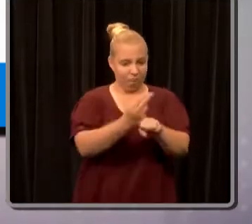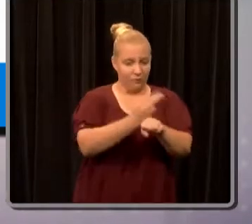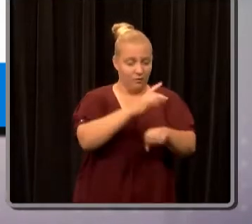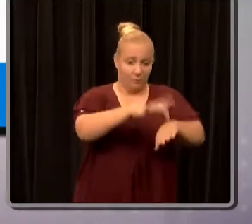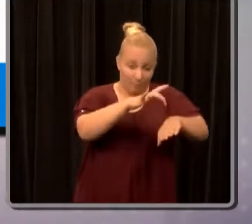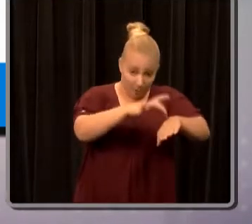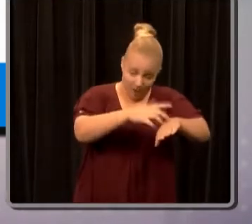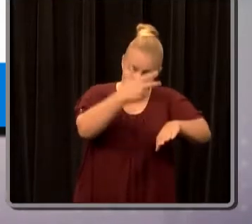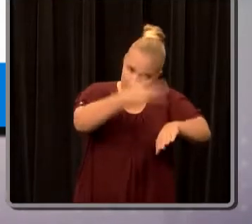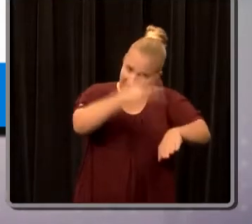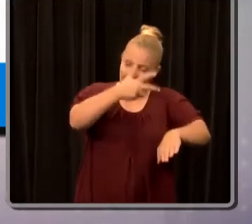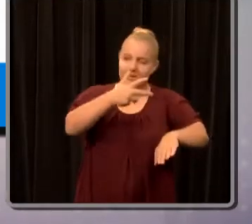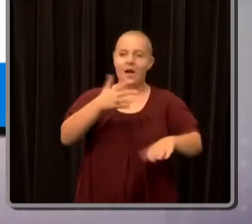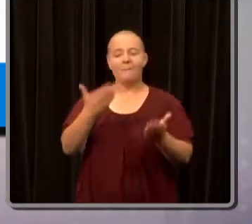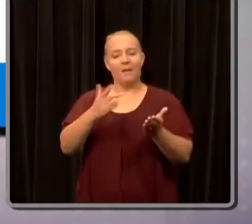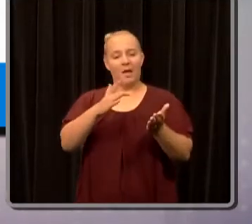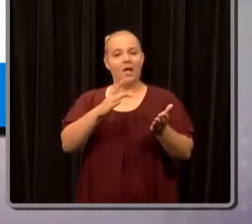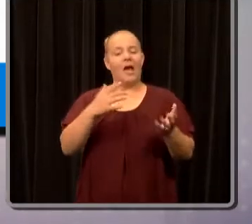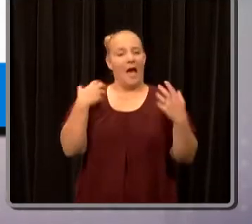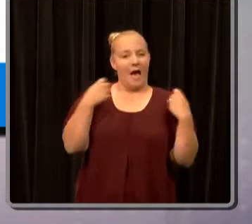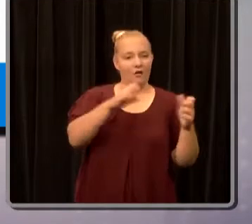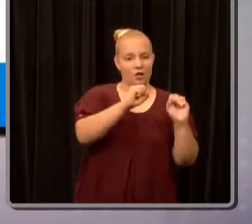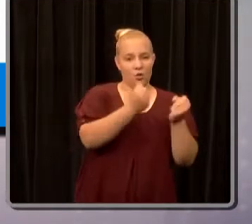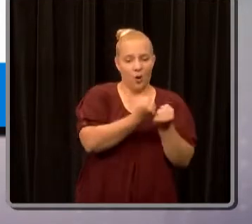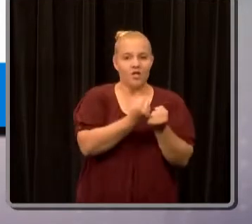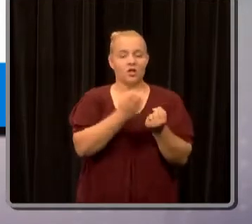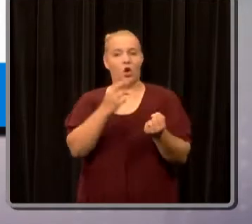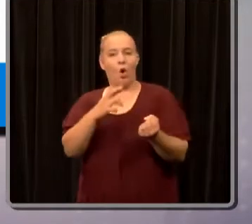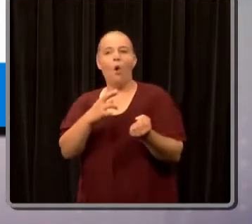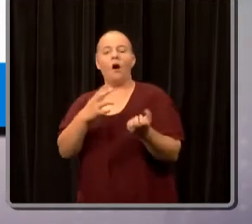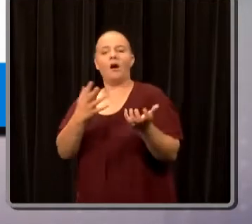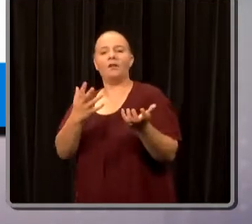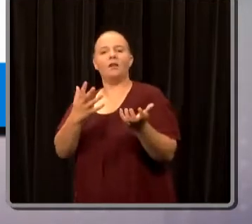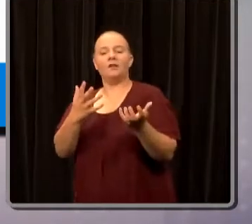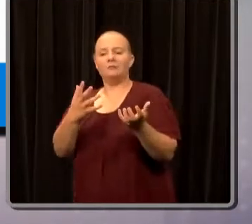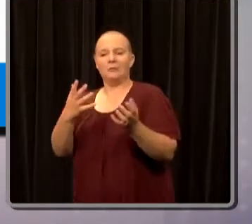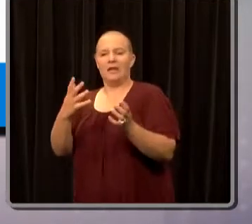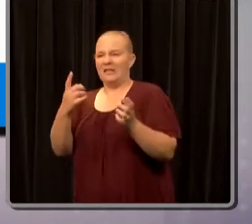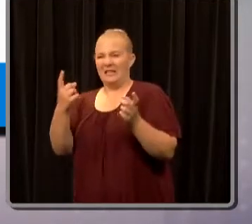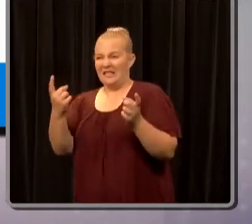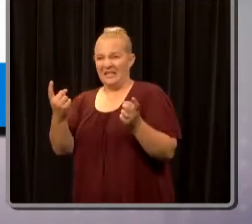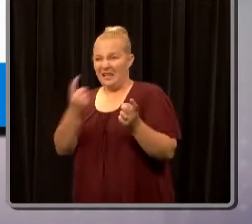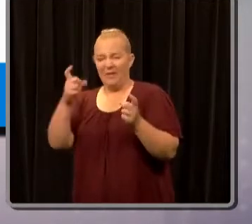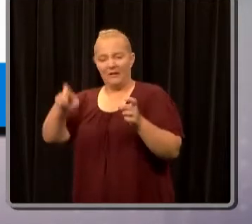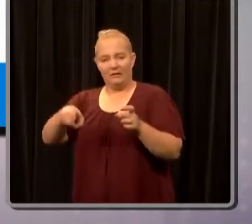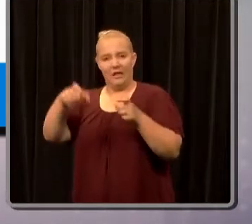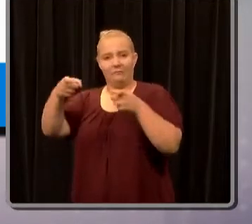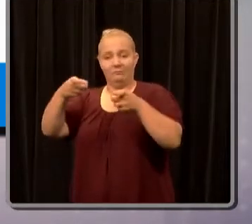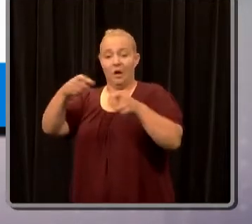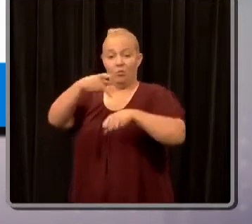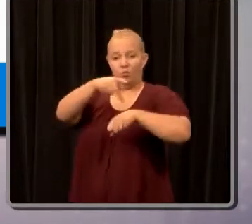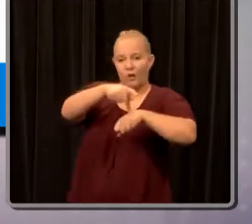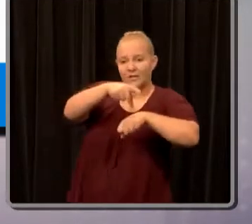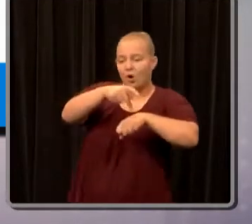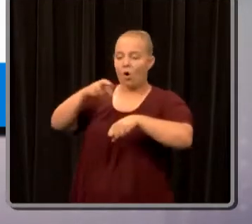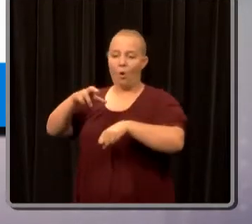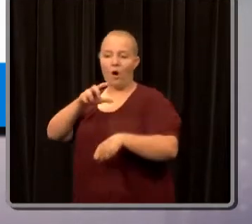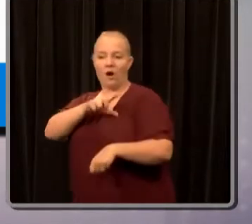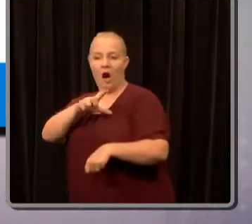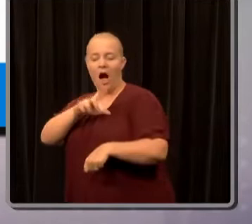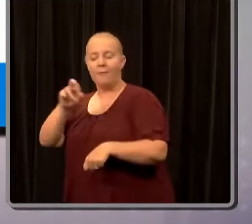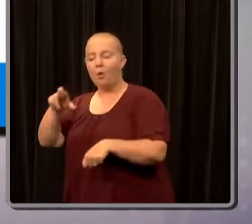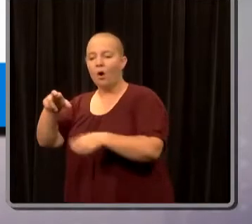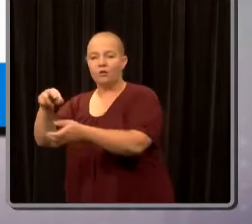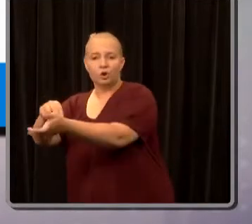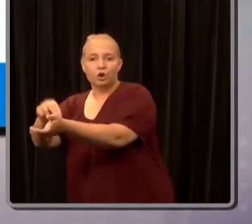your medical situations, or if there's a disturbance of some kind that just basically needs to be handled by the principal or the SRO or the nurse